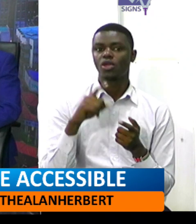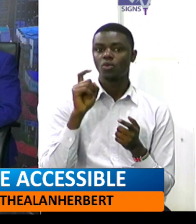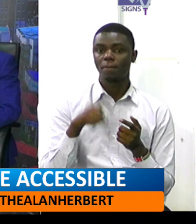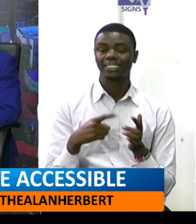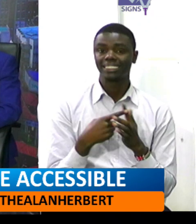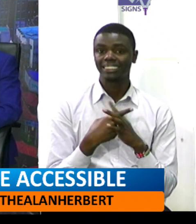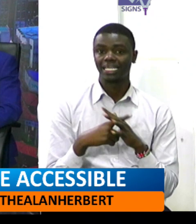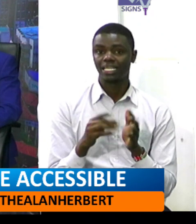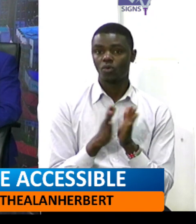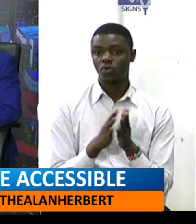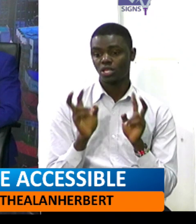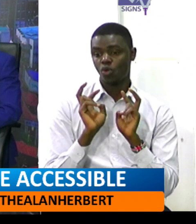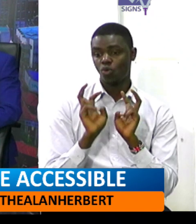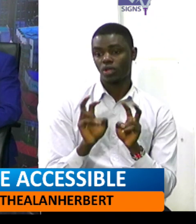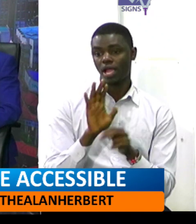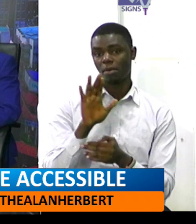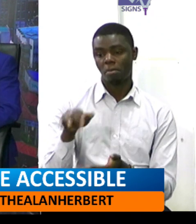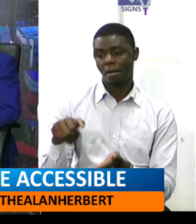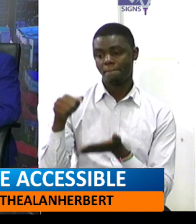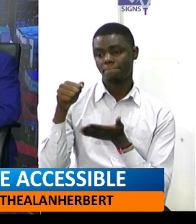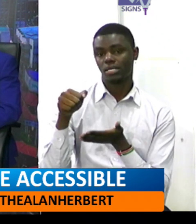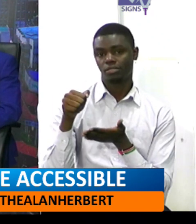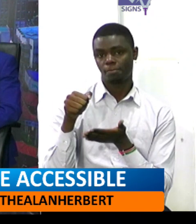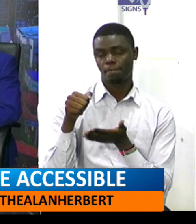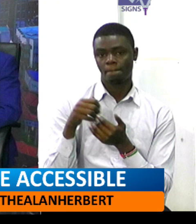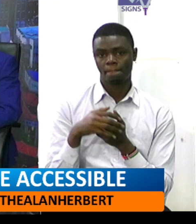with looking at your budget.